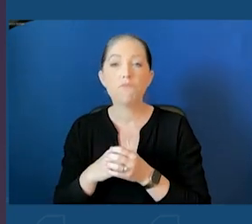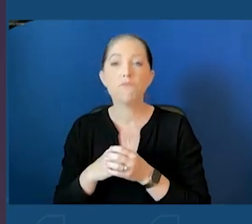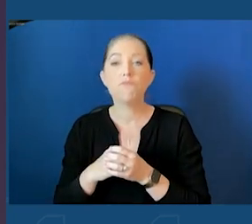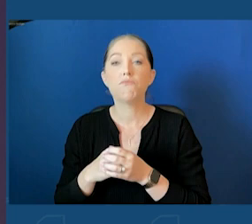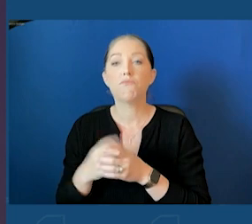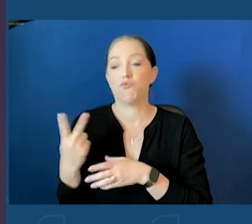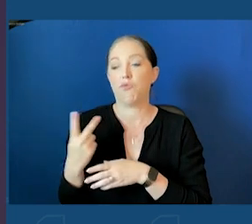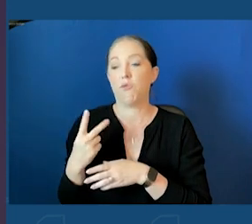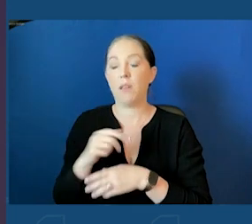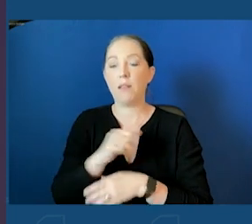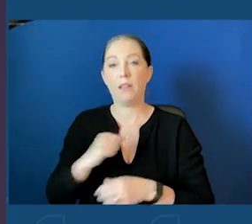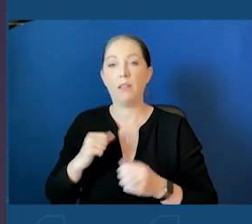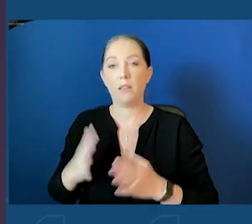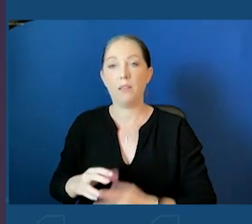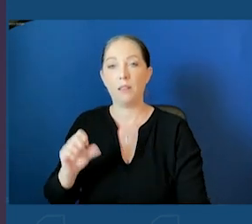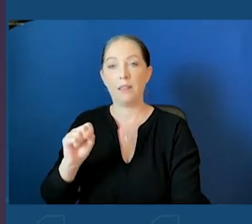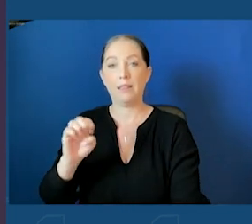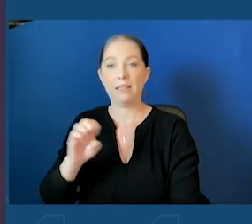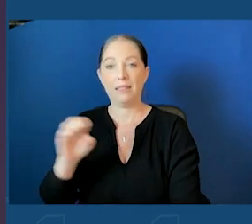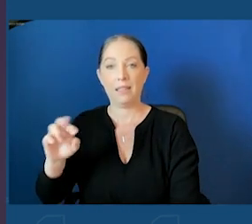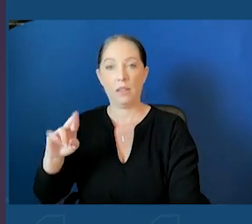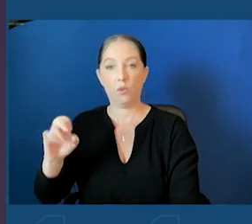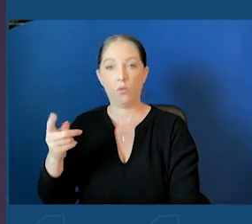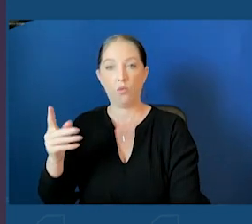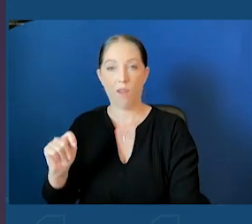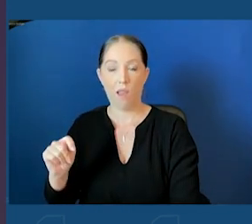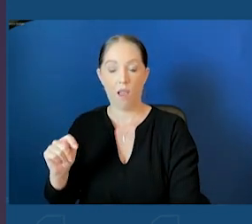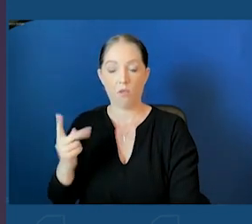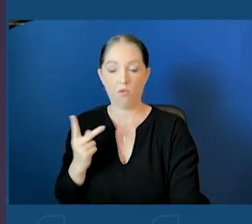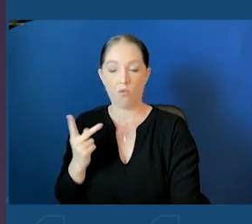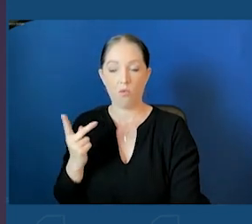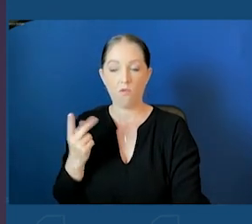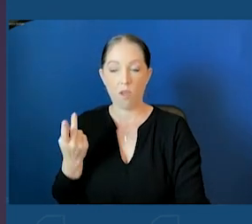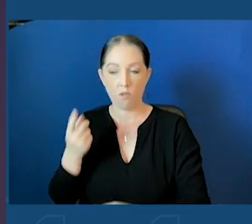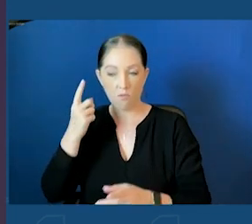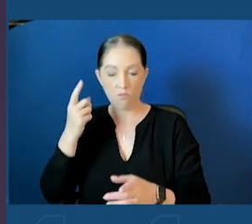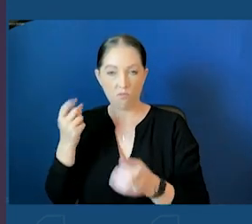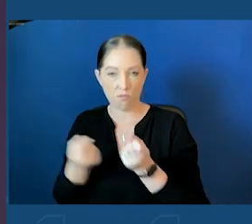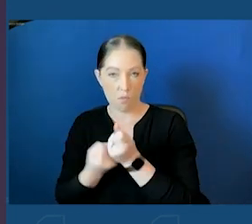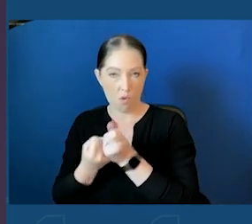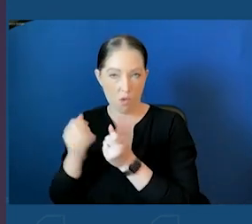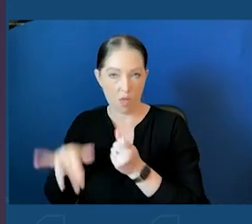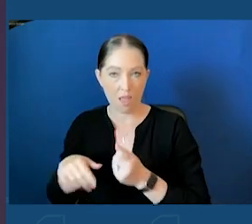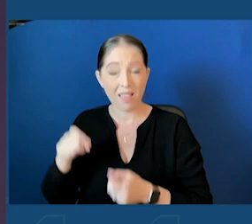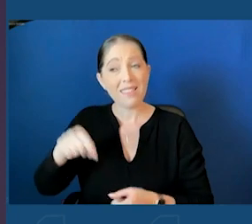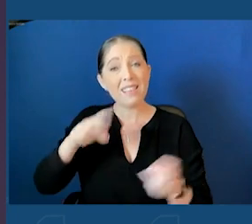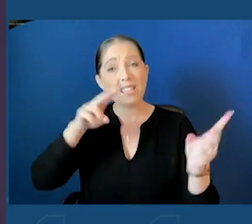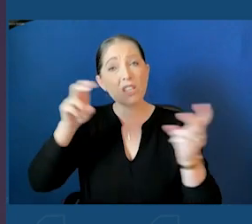Assemblywoman Seawright, because this is an issue that's not going away.